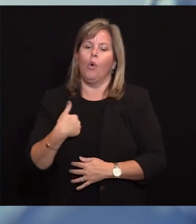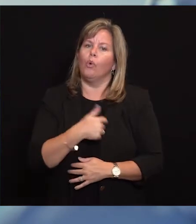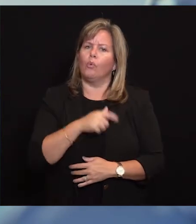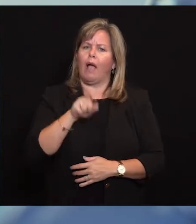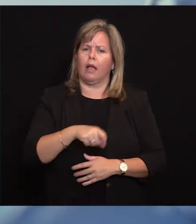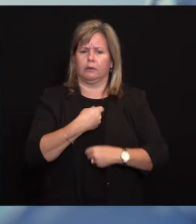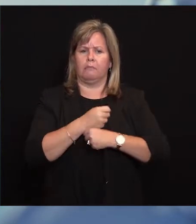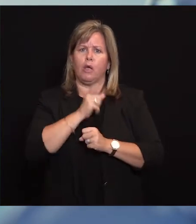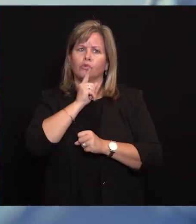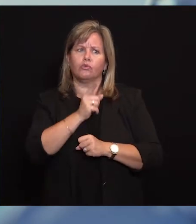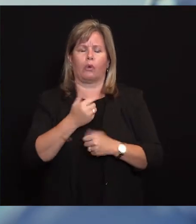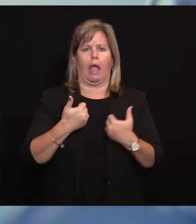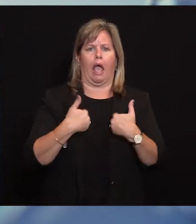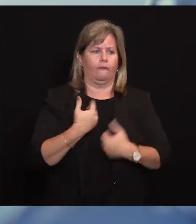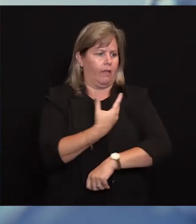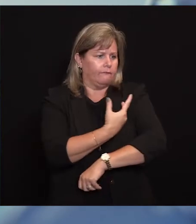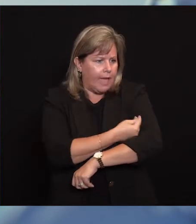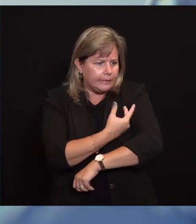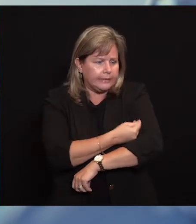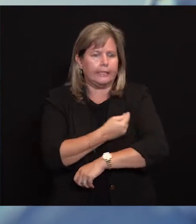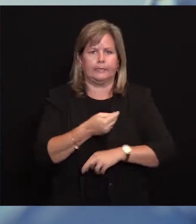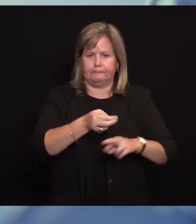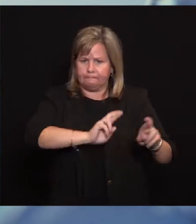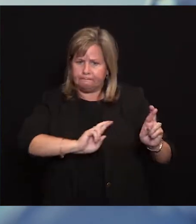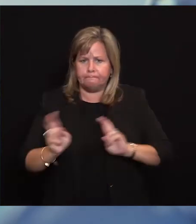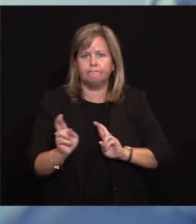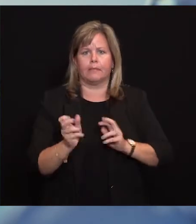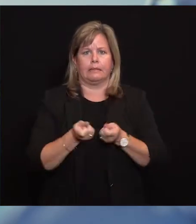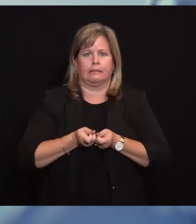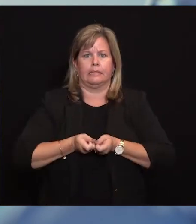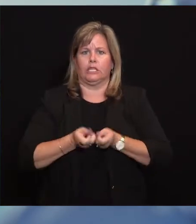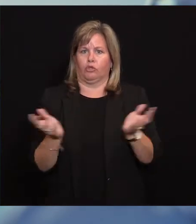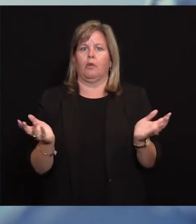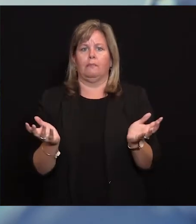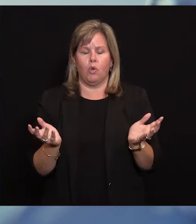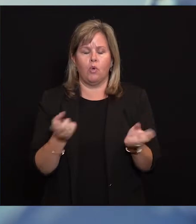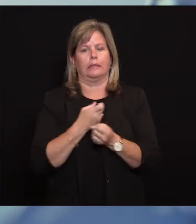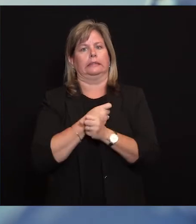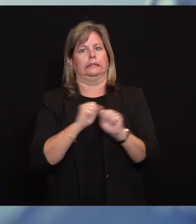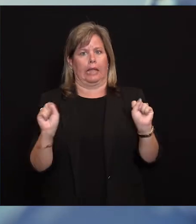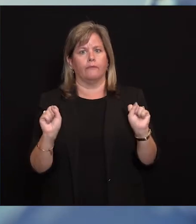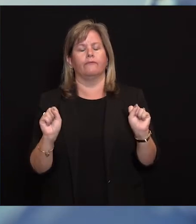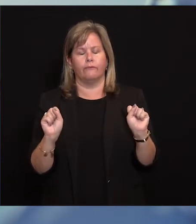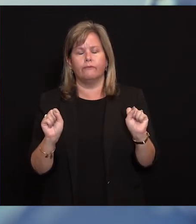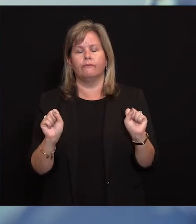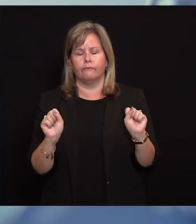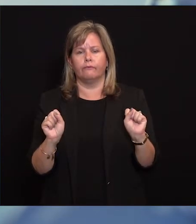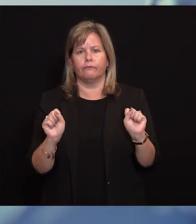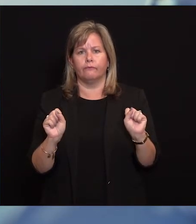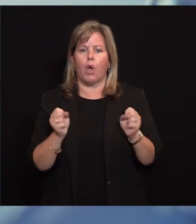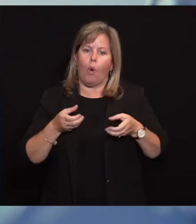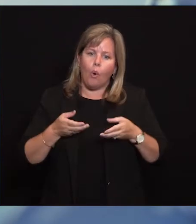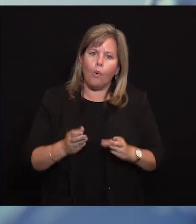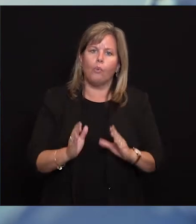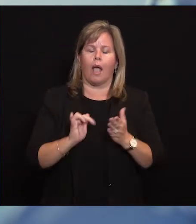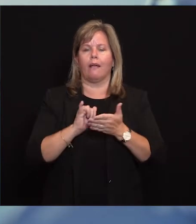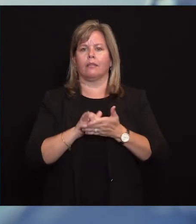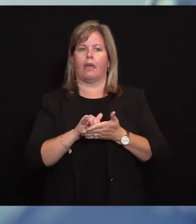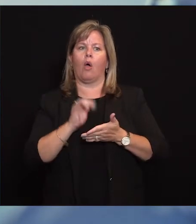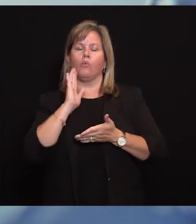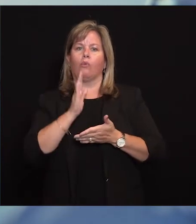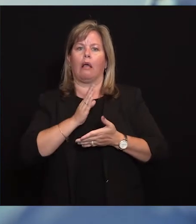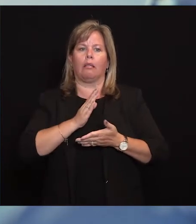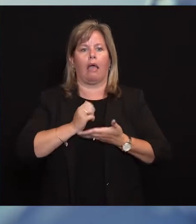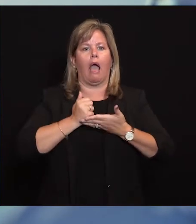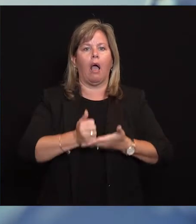in place to distribute vaccine in a way that is safe, that accomplishes herd